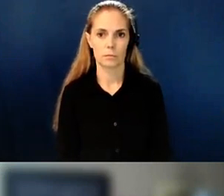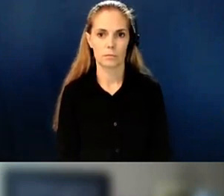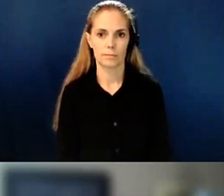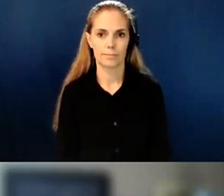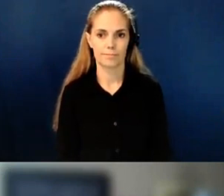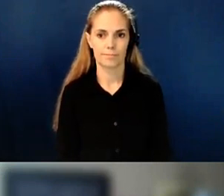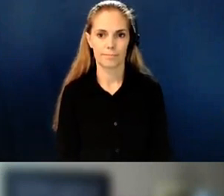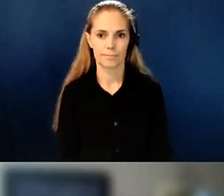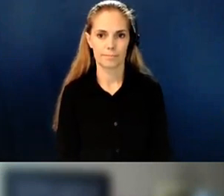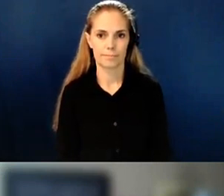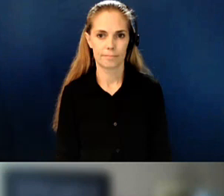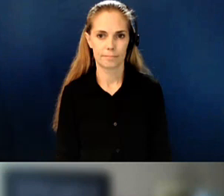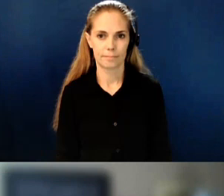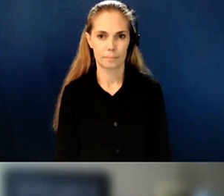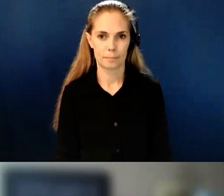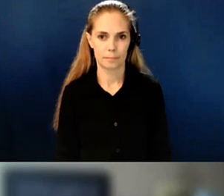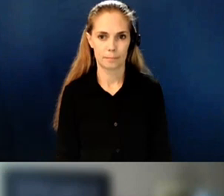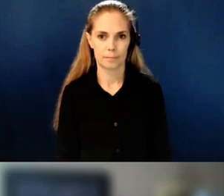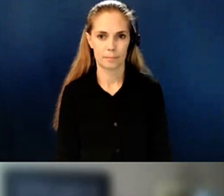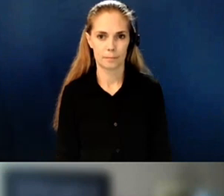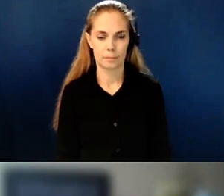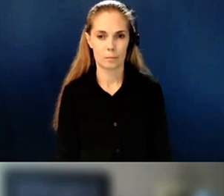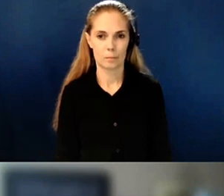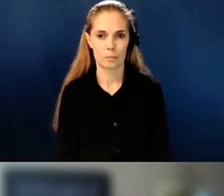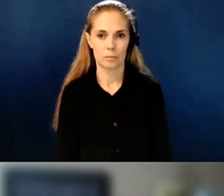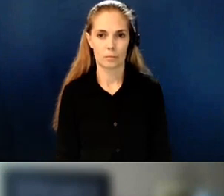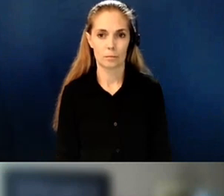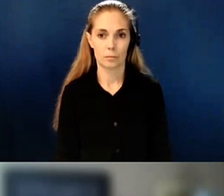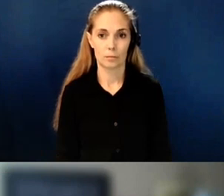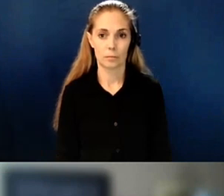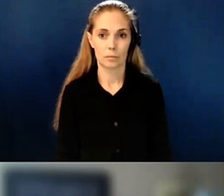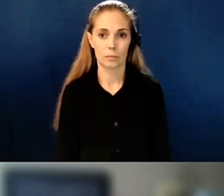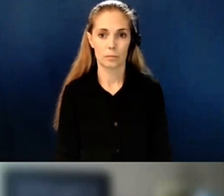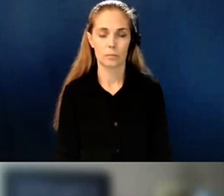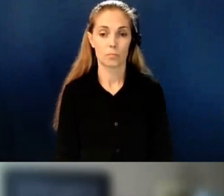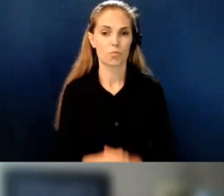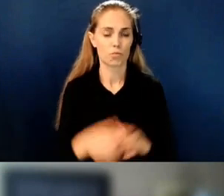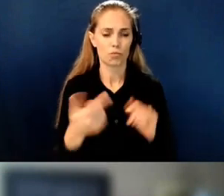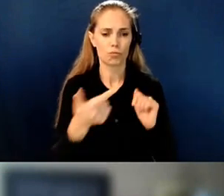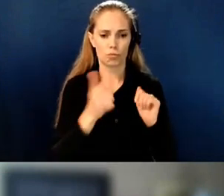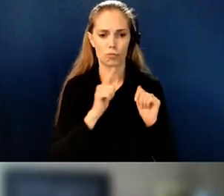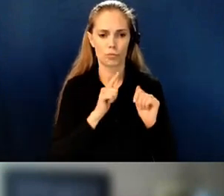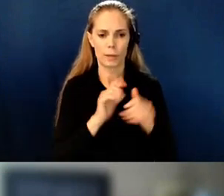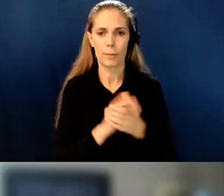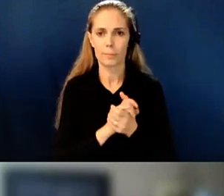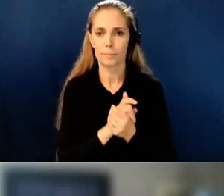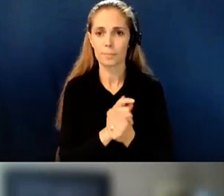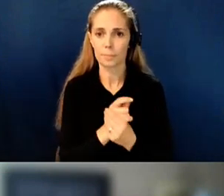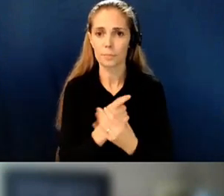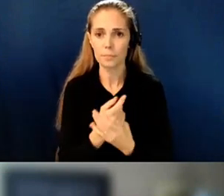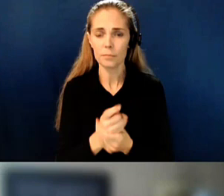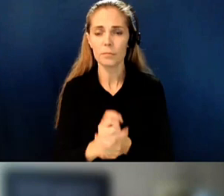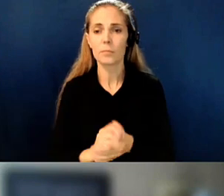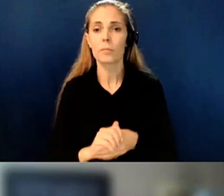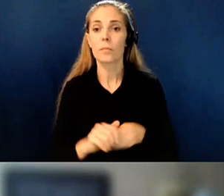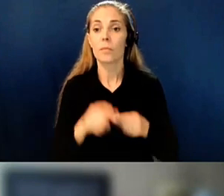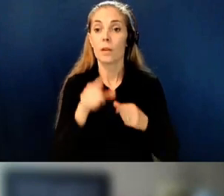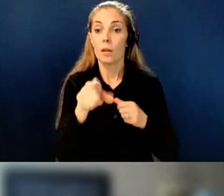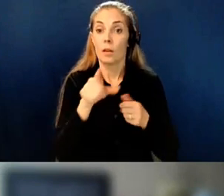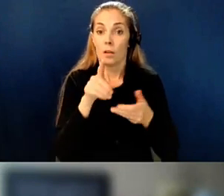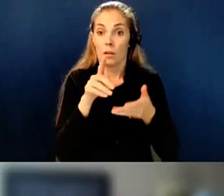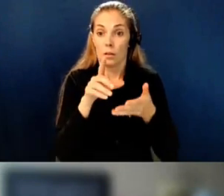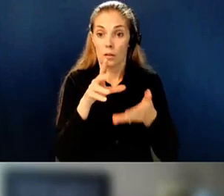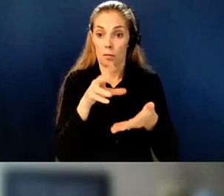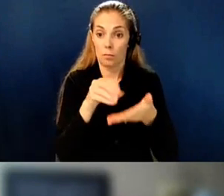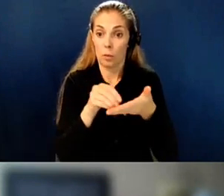available as for all text messages, meaning they will be able to open and dictate a response? And I'm assuming on their end, it will depend